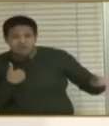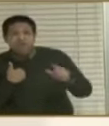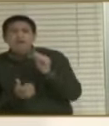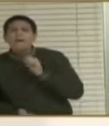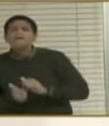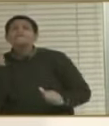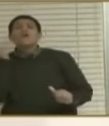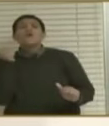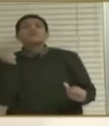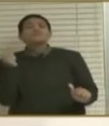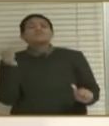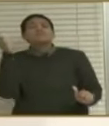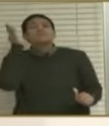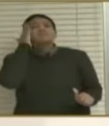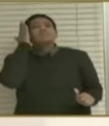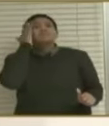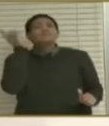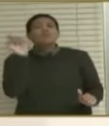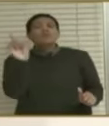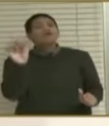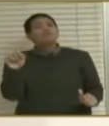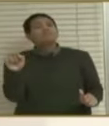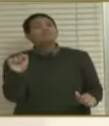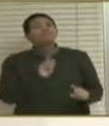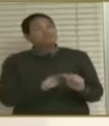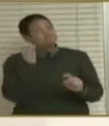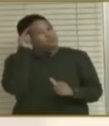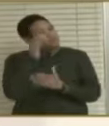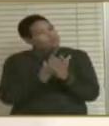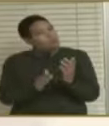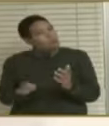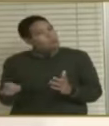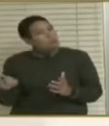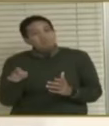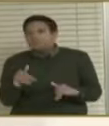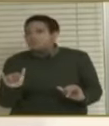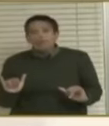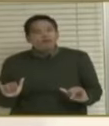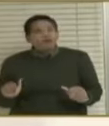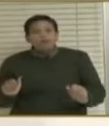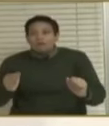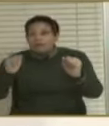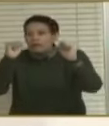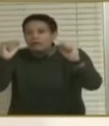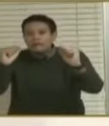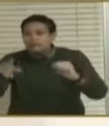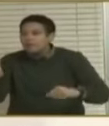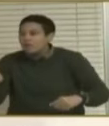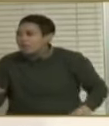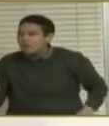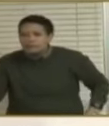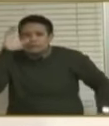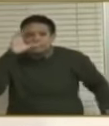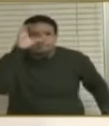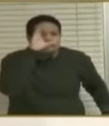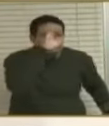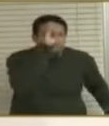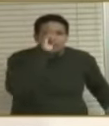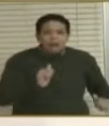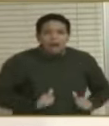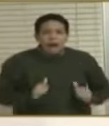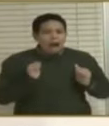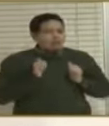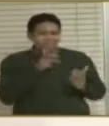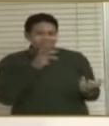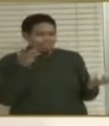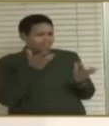been accounted for, but there are some numbers that we still need to work on because of address